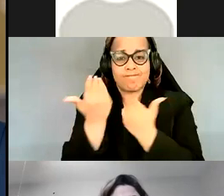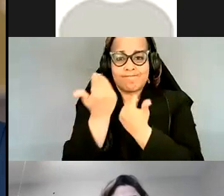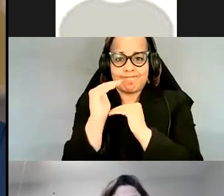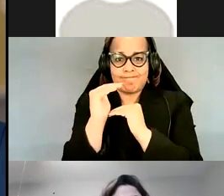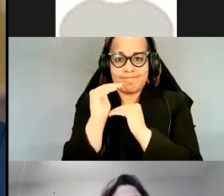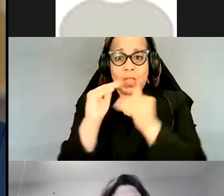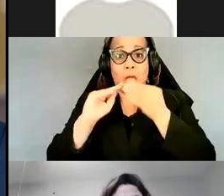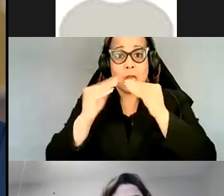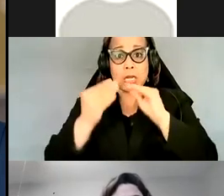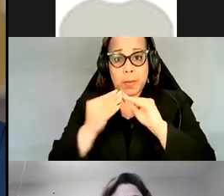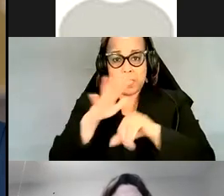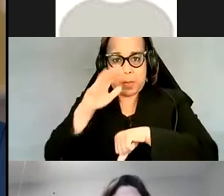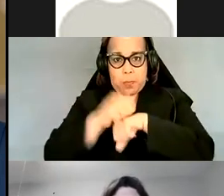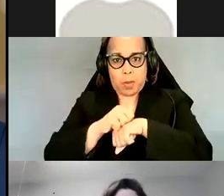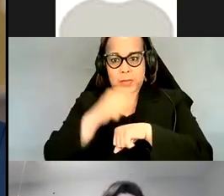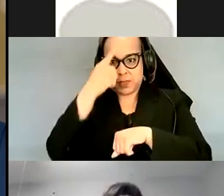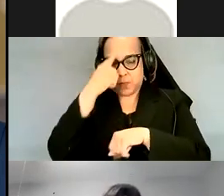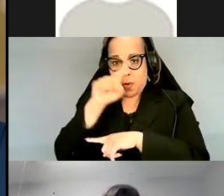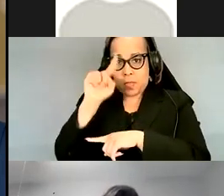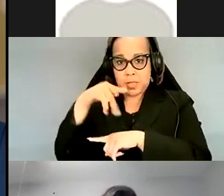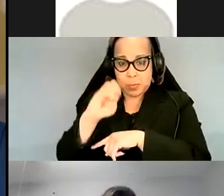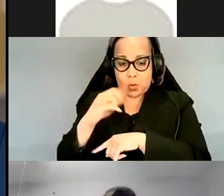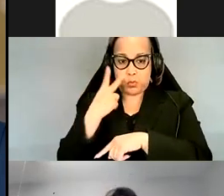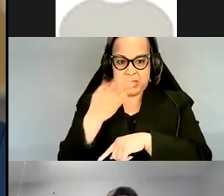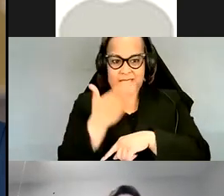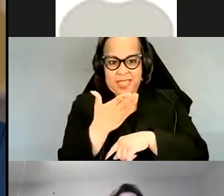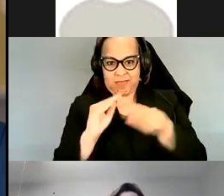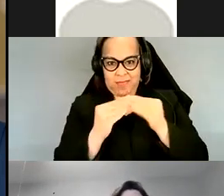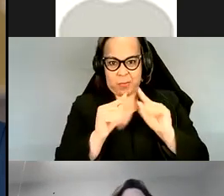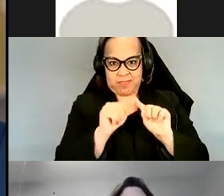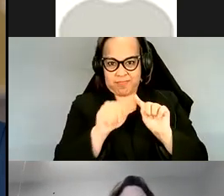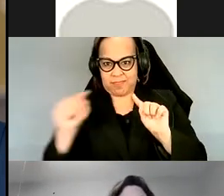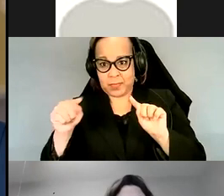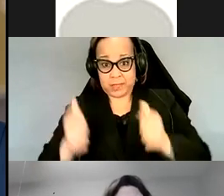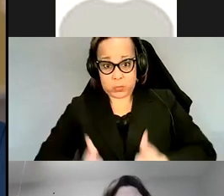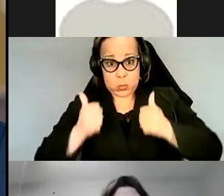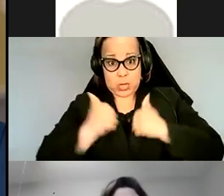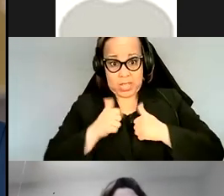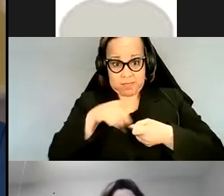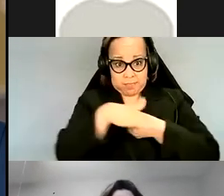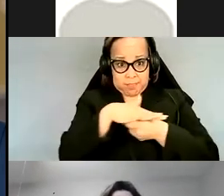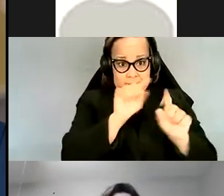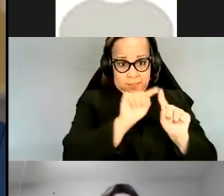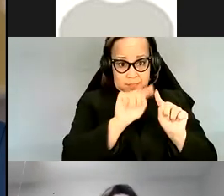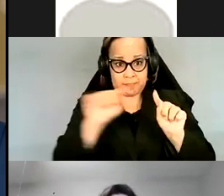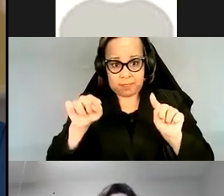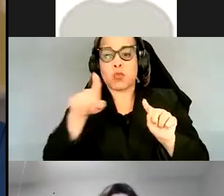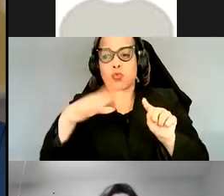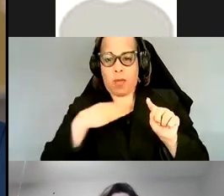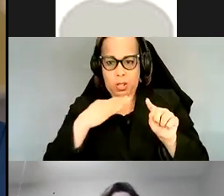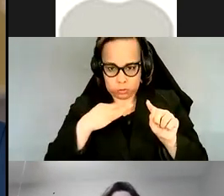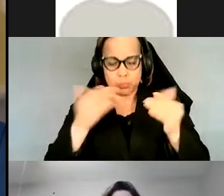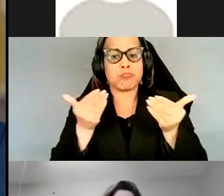a number of the appointments to the zip codes that you see there. If you live in one of those zip codes, you are eligible to